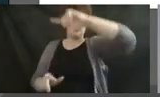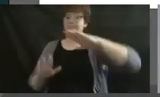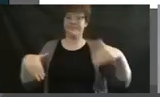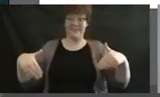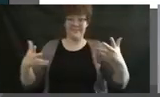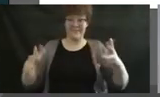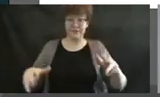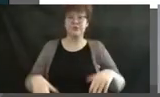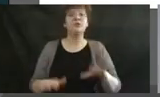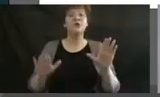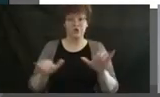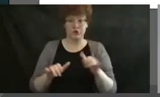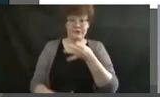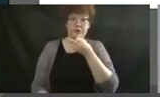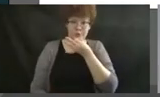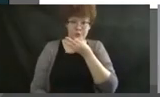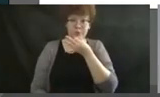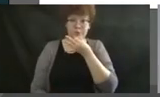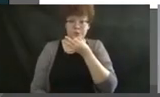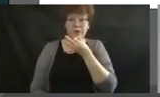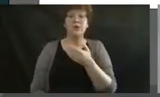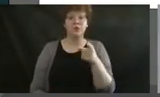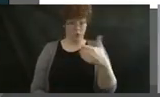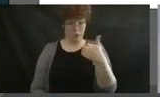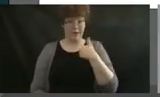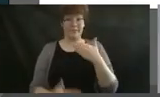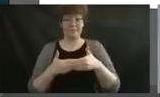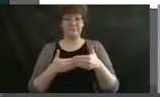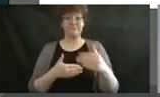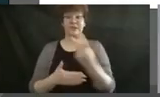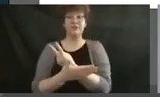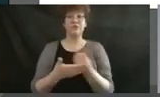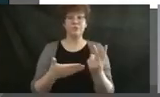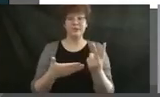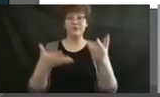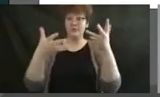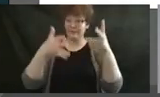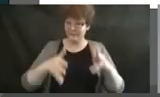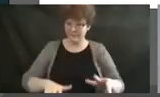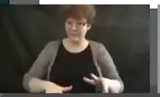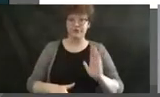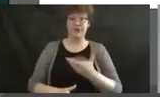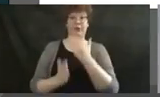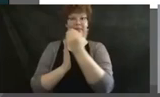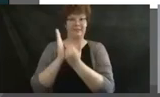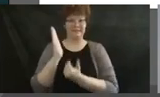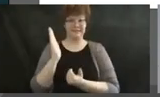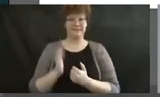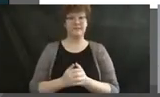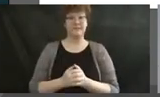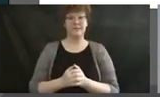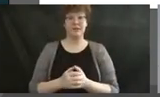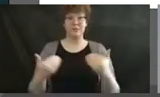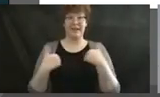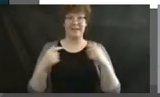remainder of the 2 weeks that we're here, you know, to finish up lessons, because we have this week